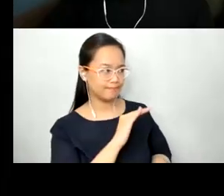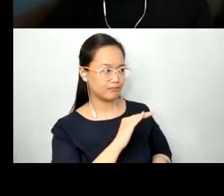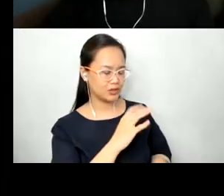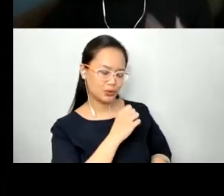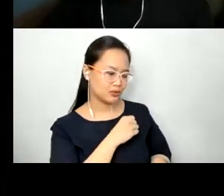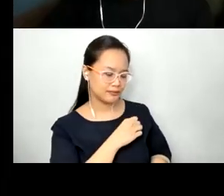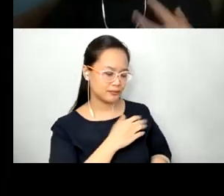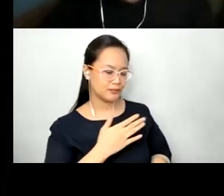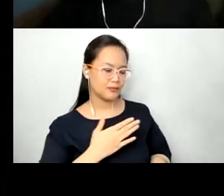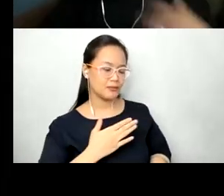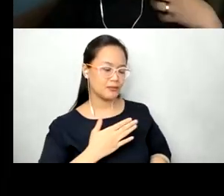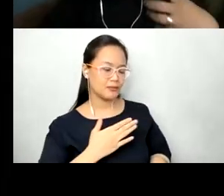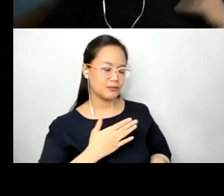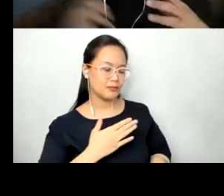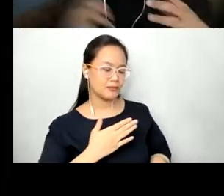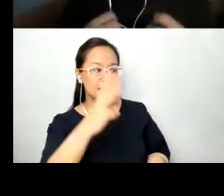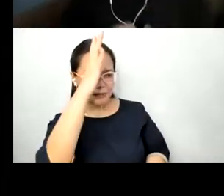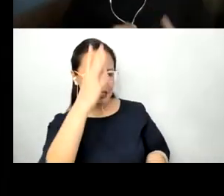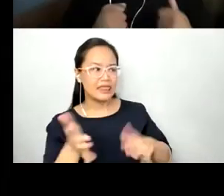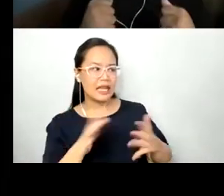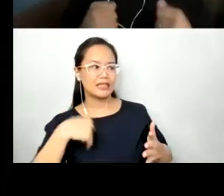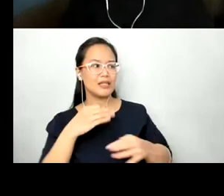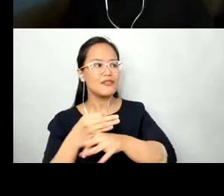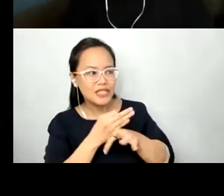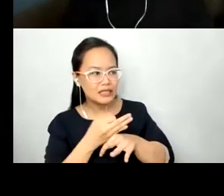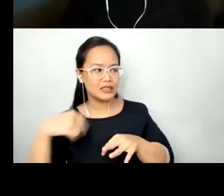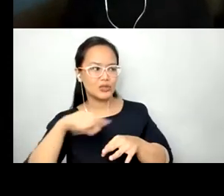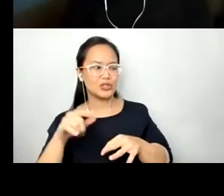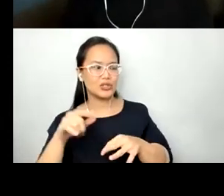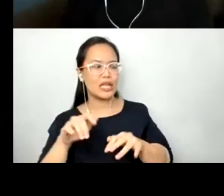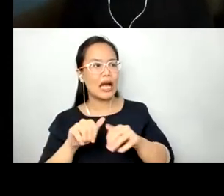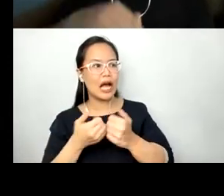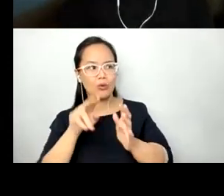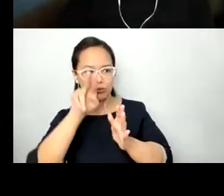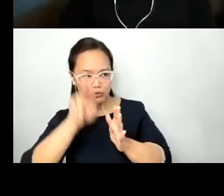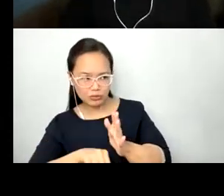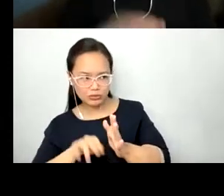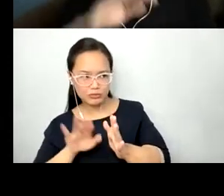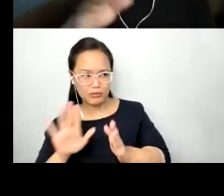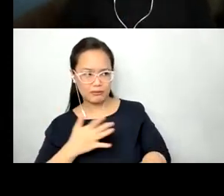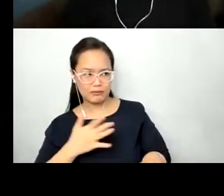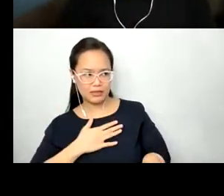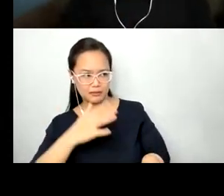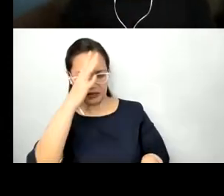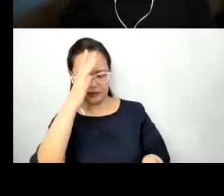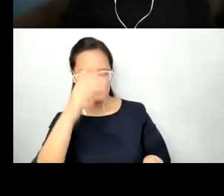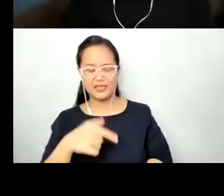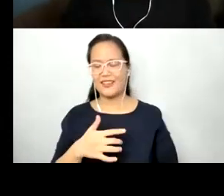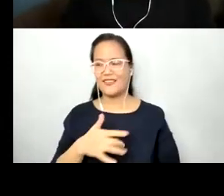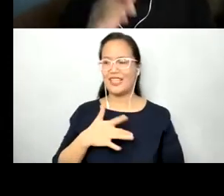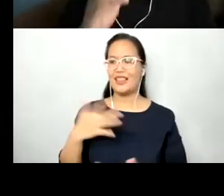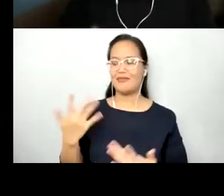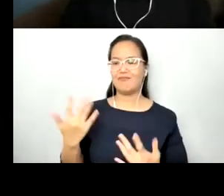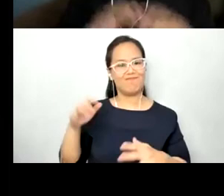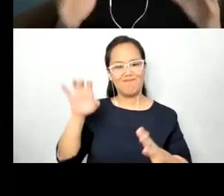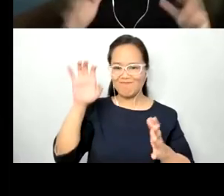I was so embarrassed. I feel like I sinned big time. Parang minus 1 million ligtas points ako nung moment na